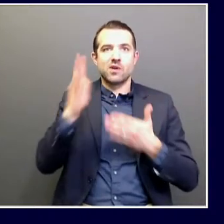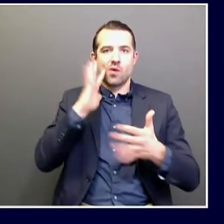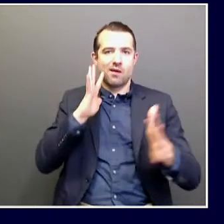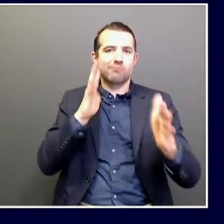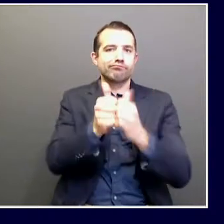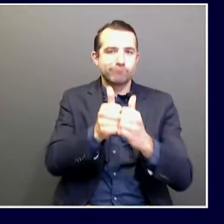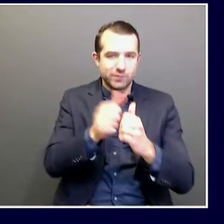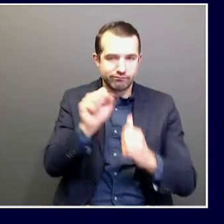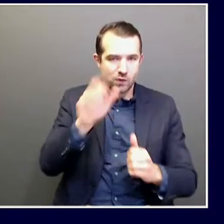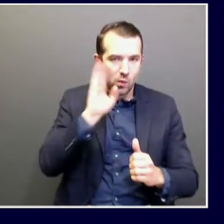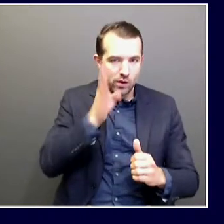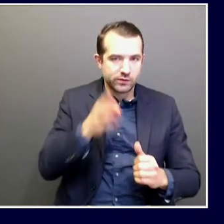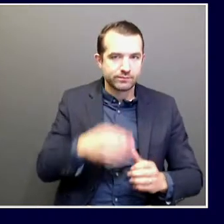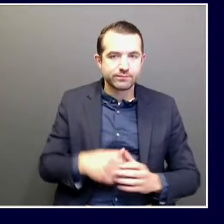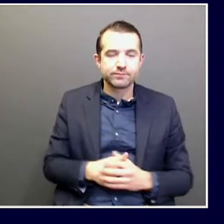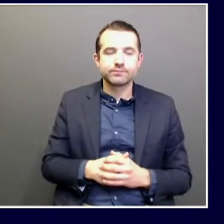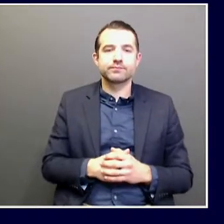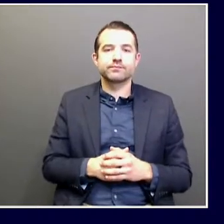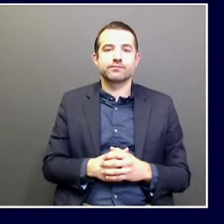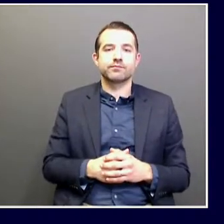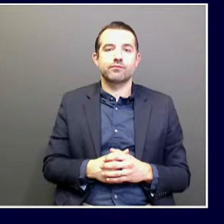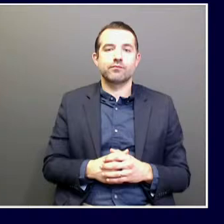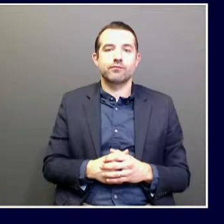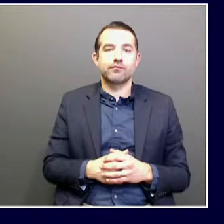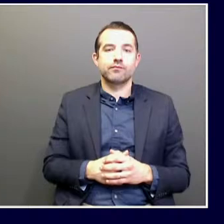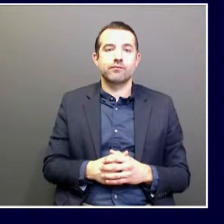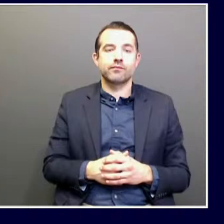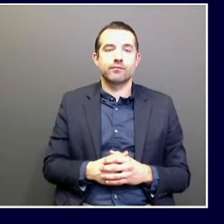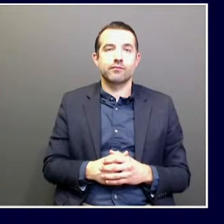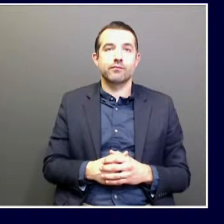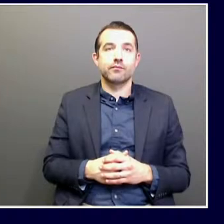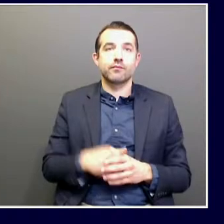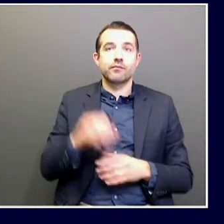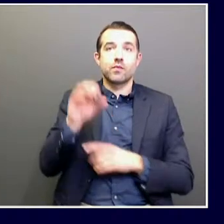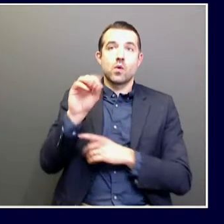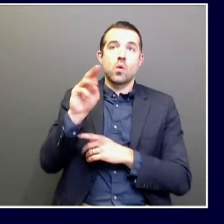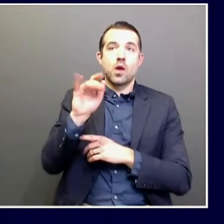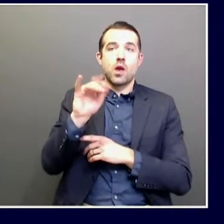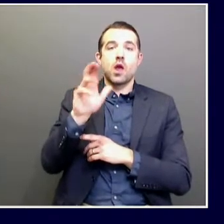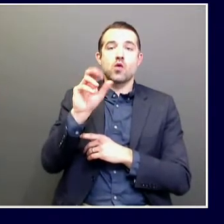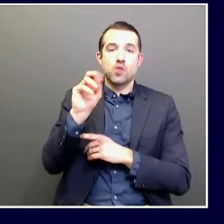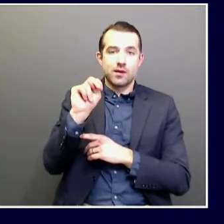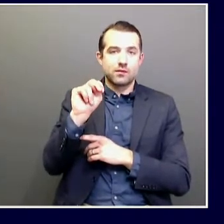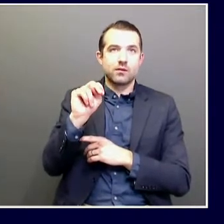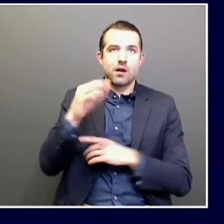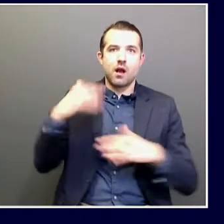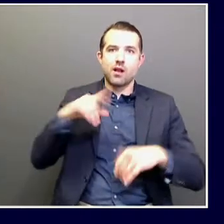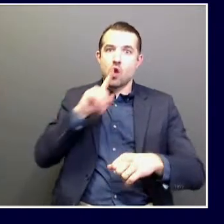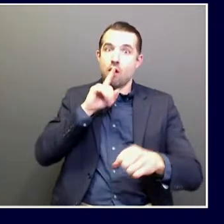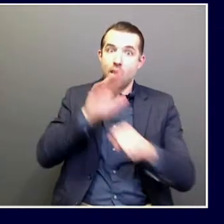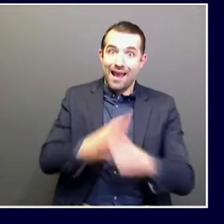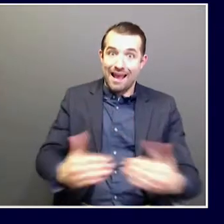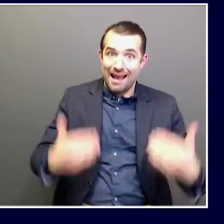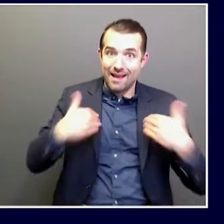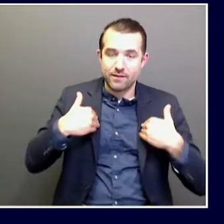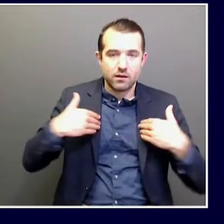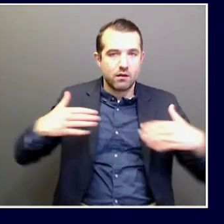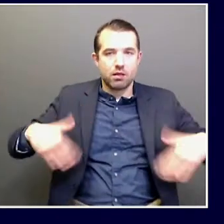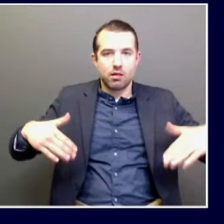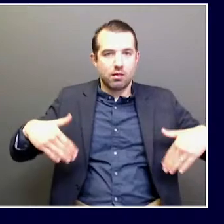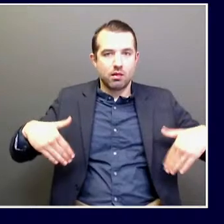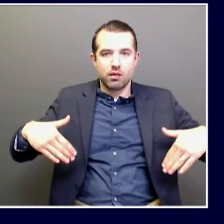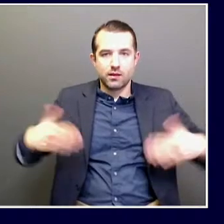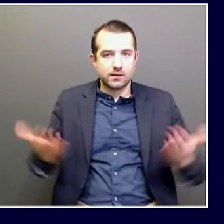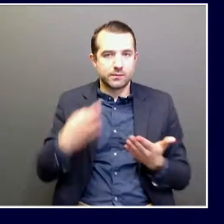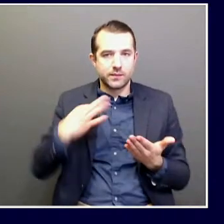not confirmed the Omicron variant in Maine, Maine CDC believes that it is here. Indeed, we are